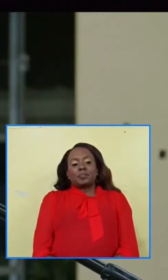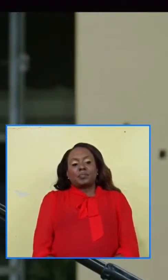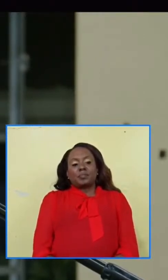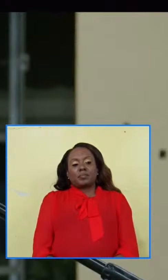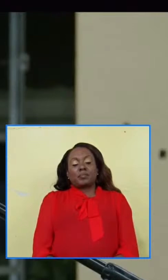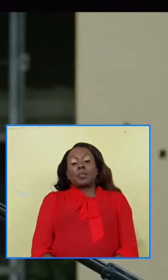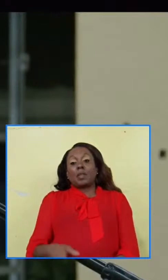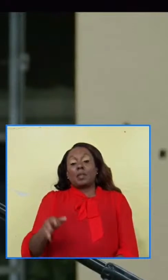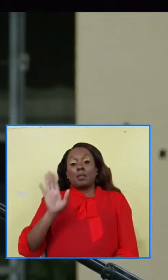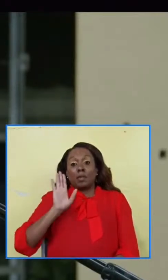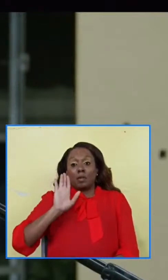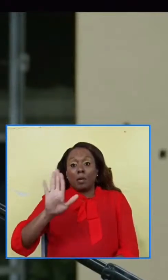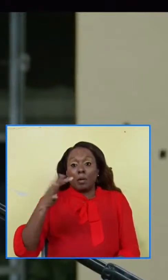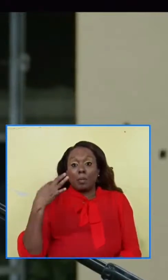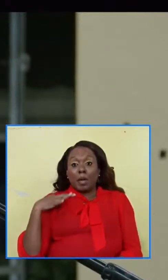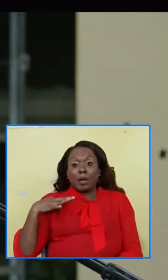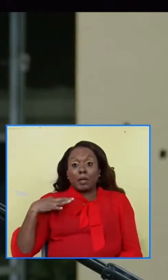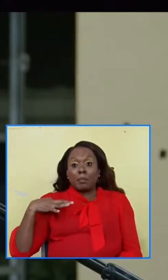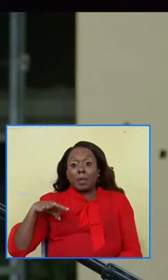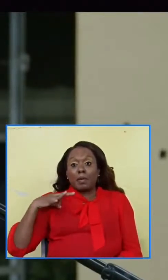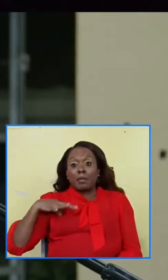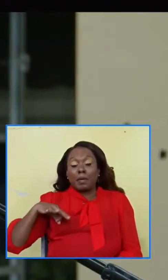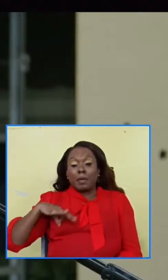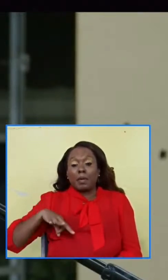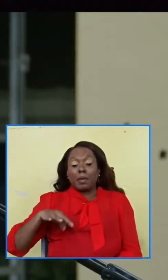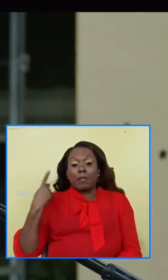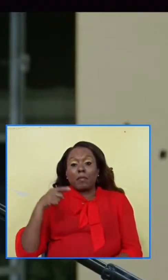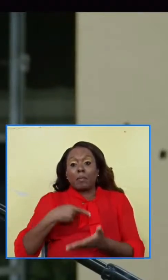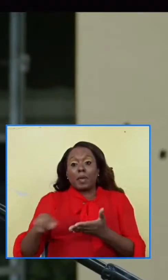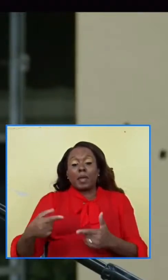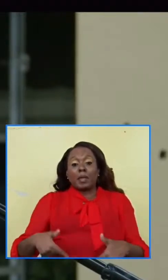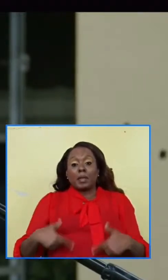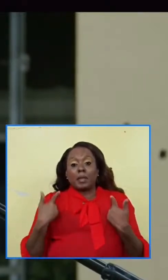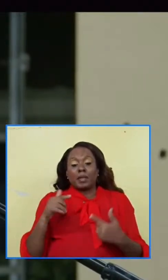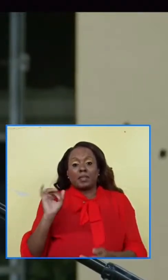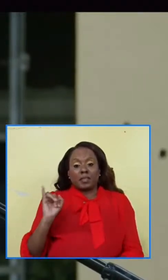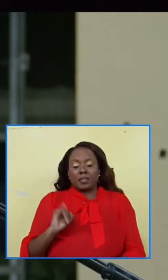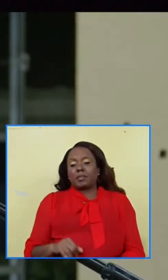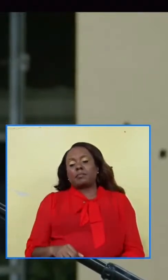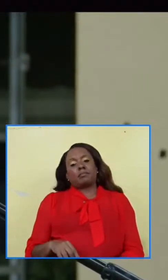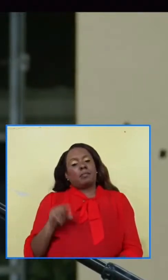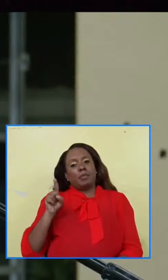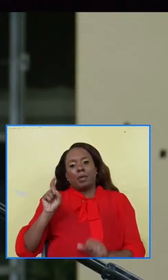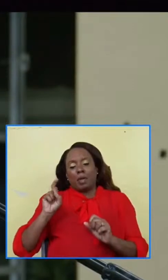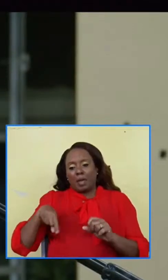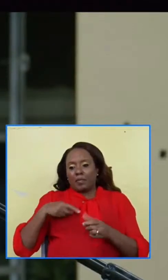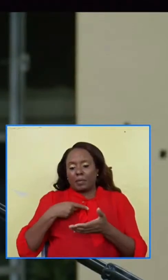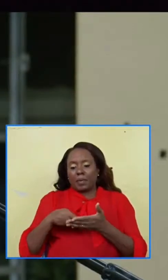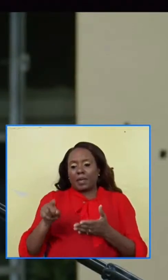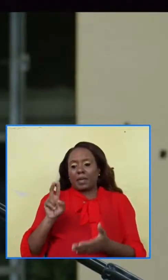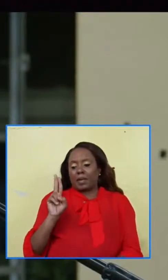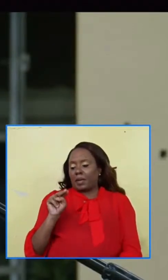best interest to pay in your life insurance. You have to pay in your NIS insurance.